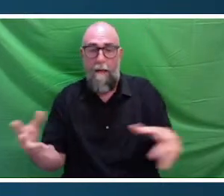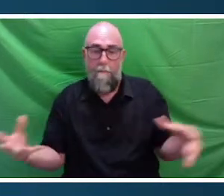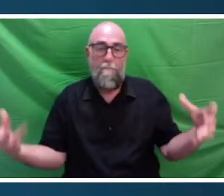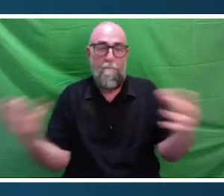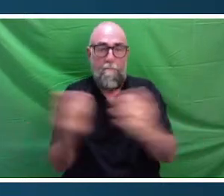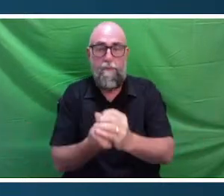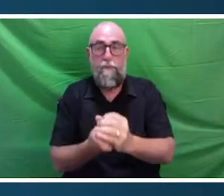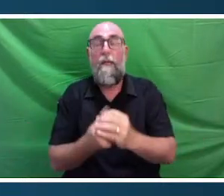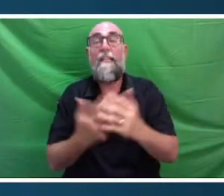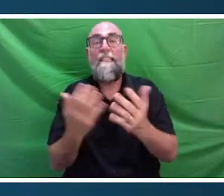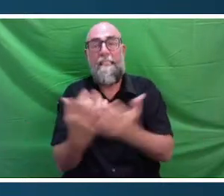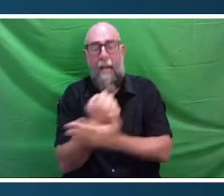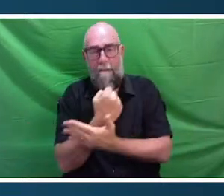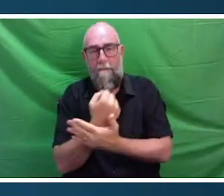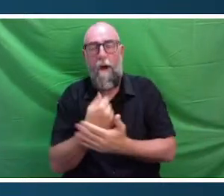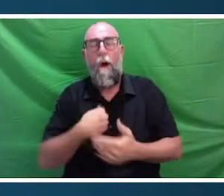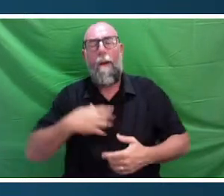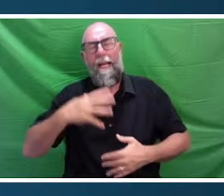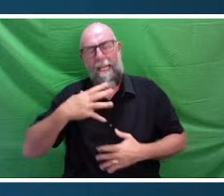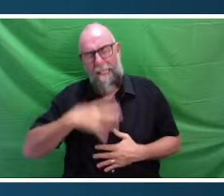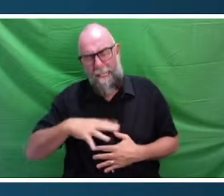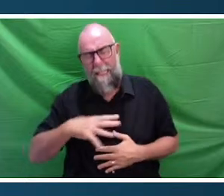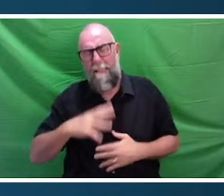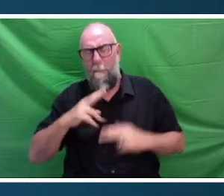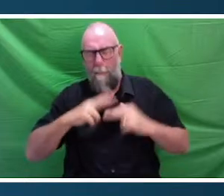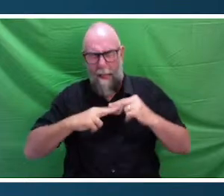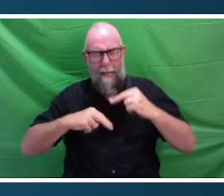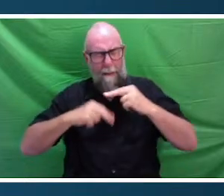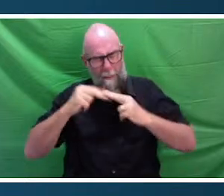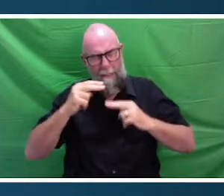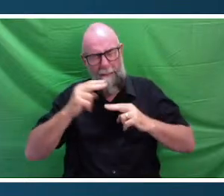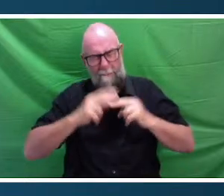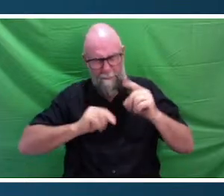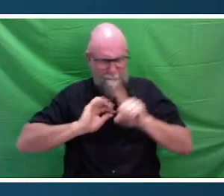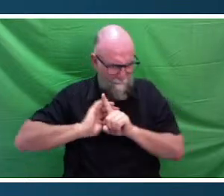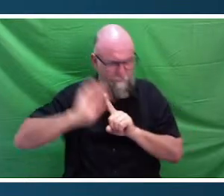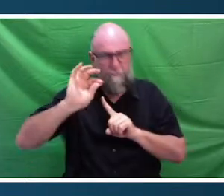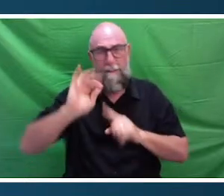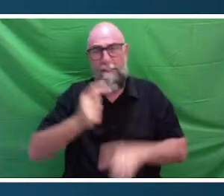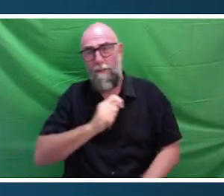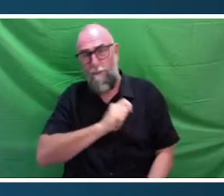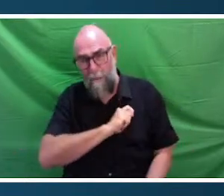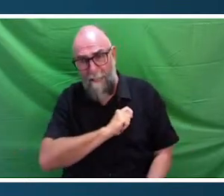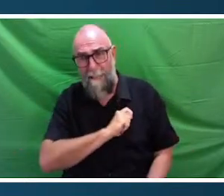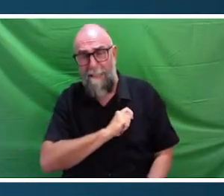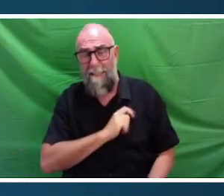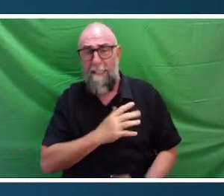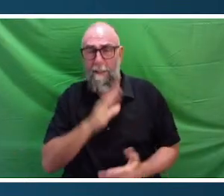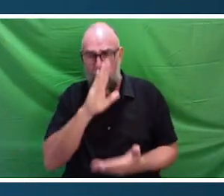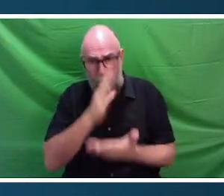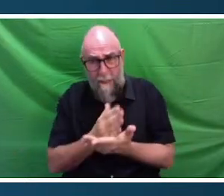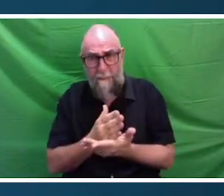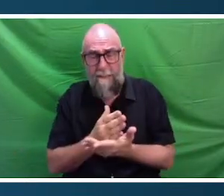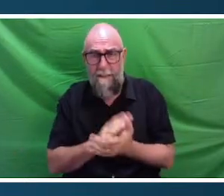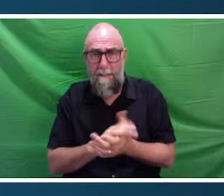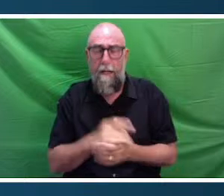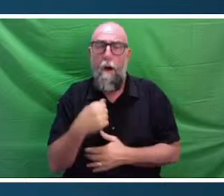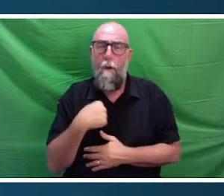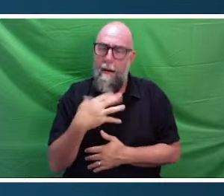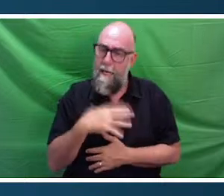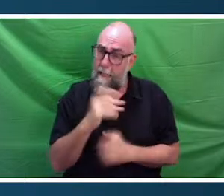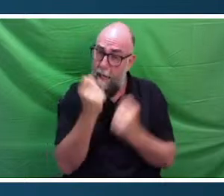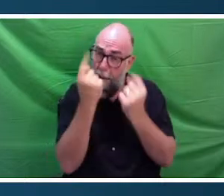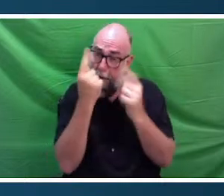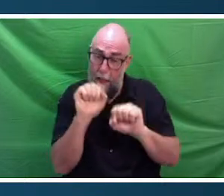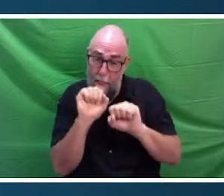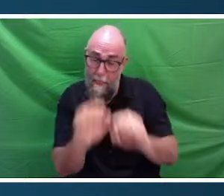trust. Initiatives must be rooted in deep engagement with the community, understanding their perspectives,